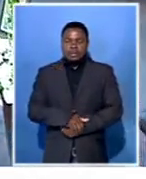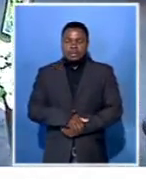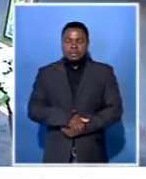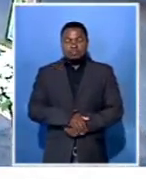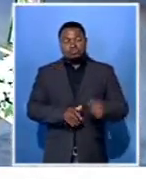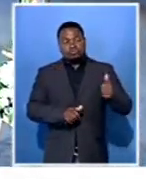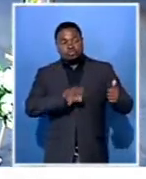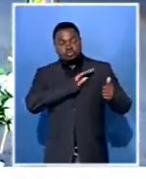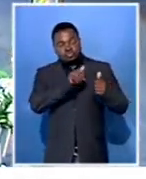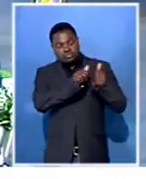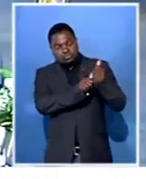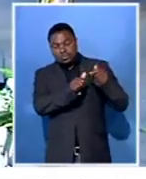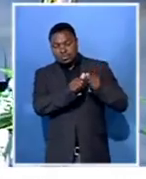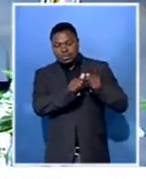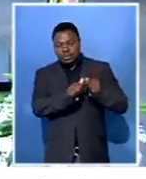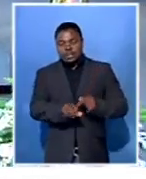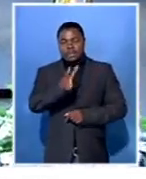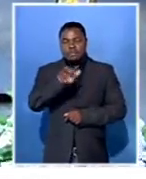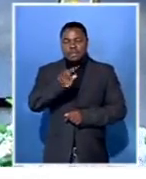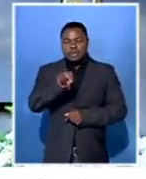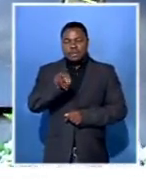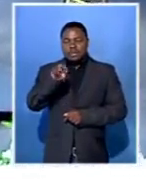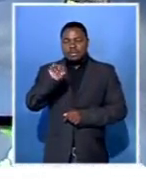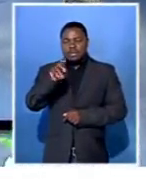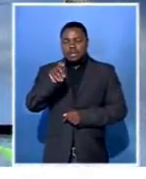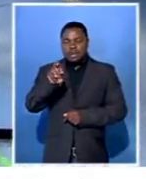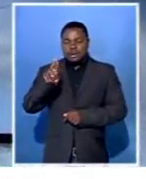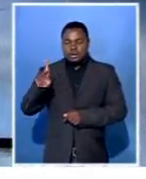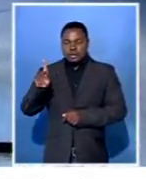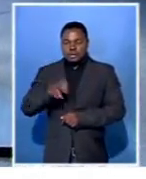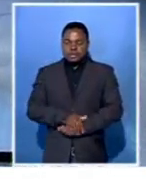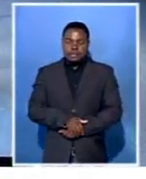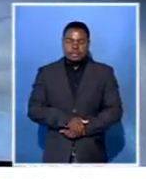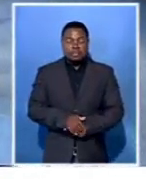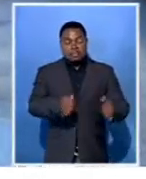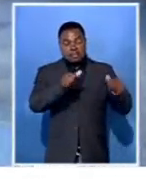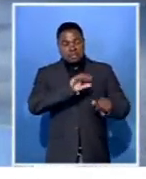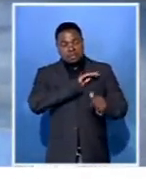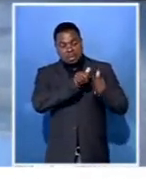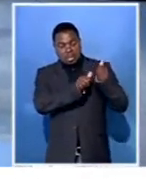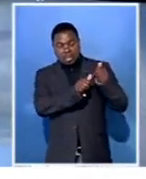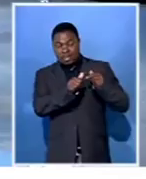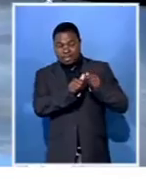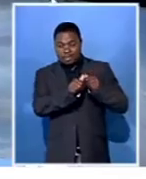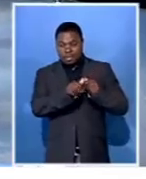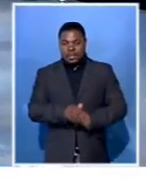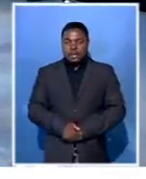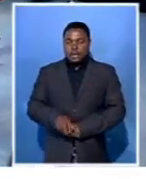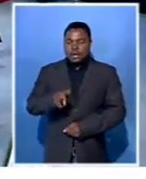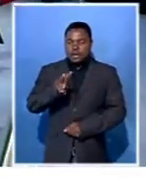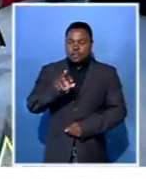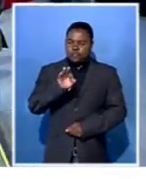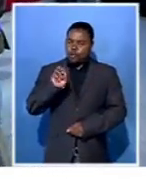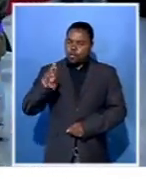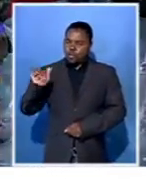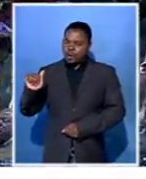Rear Admiral Junior Grade Van Niekerk, Rear Admiral Junior Grade Fora,